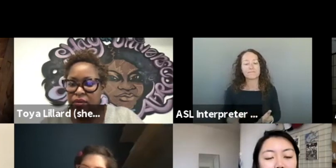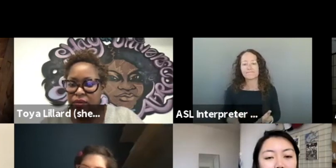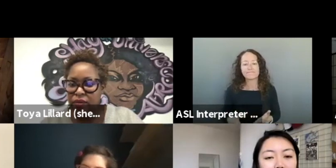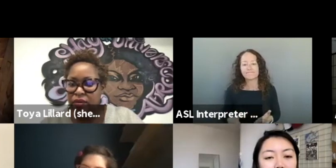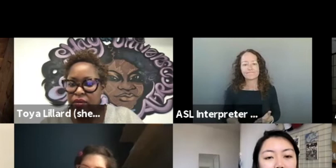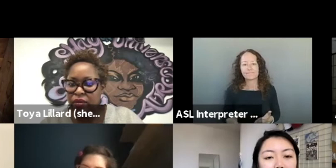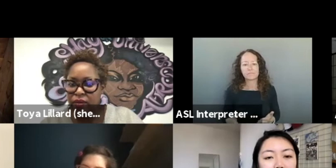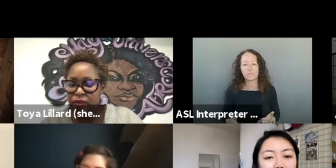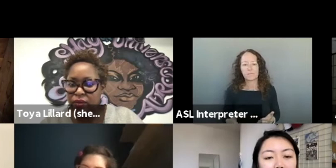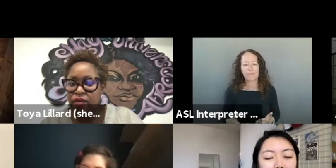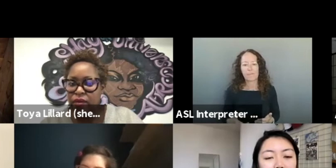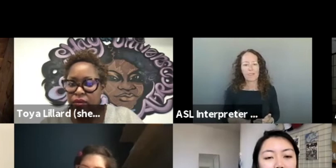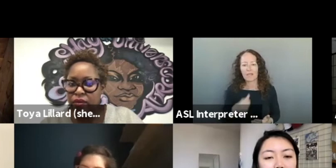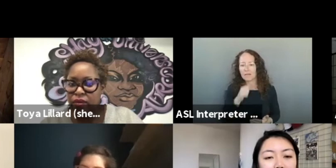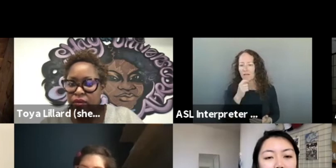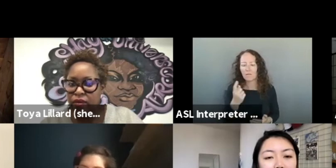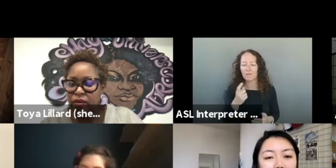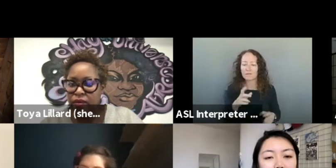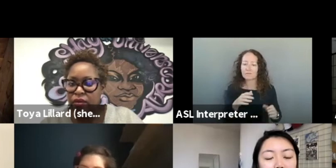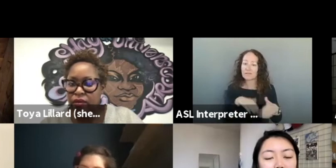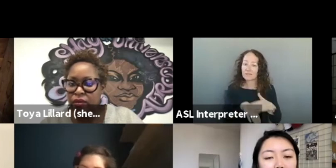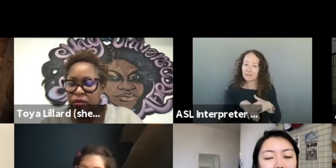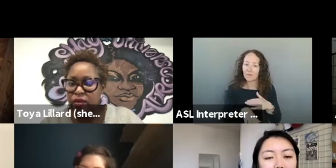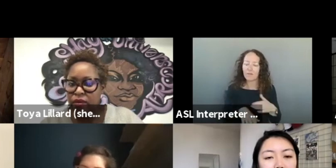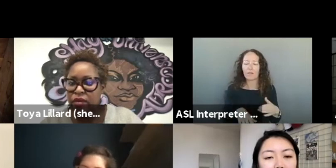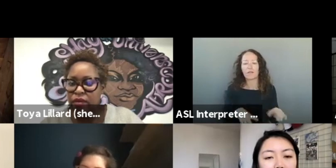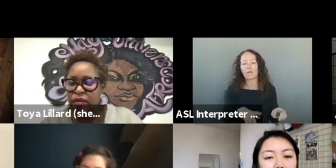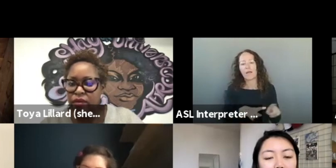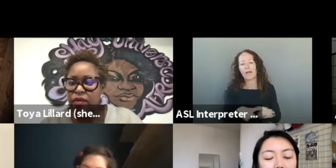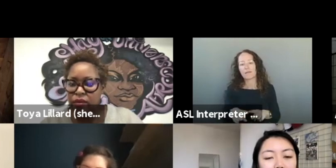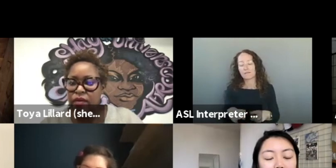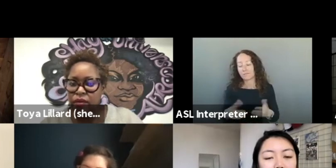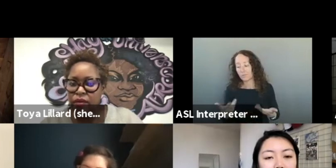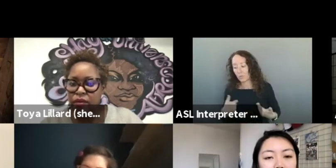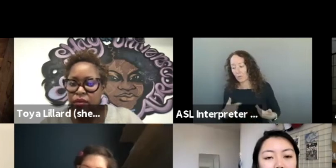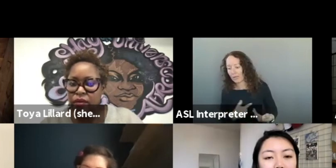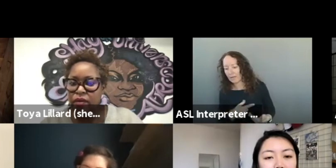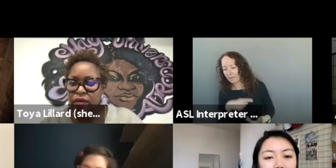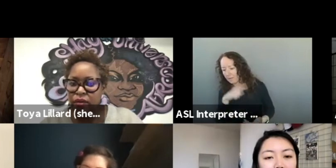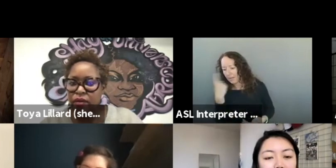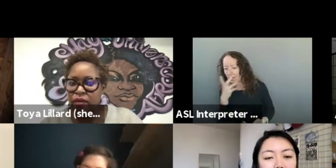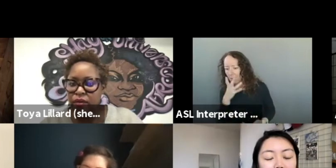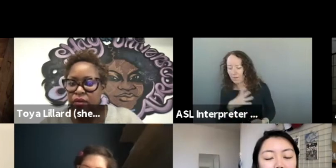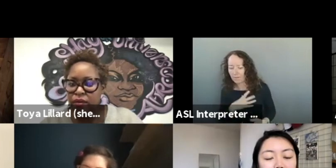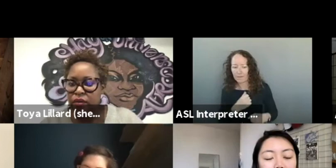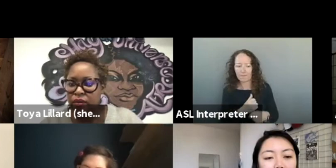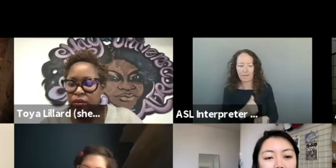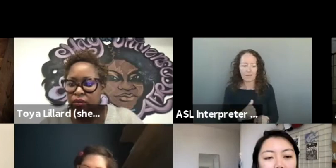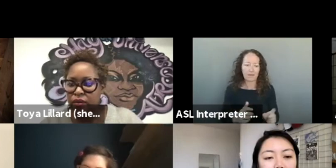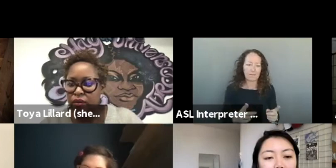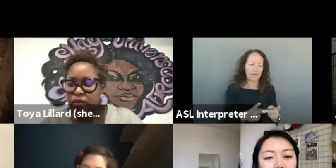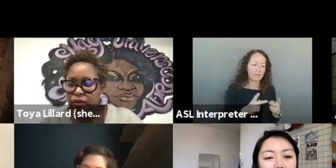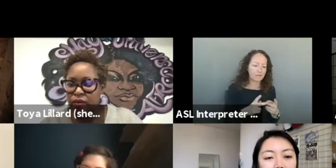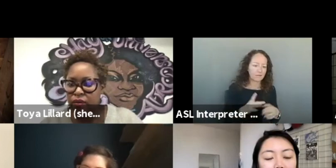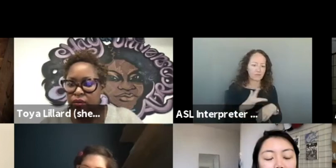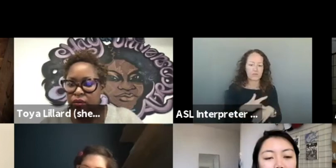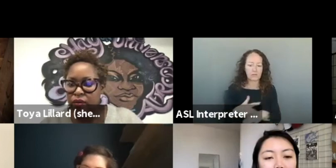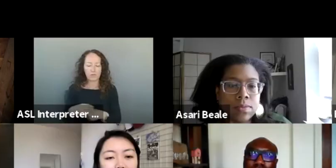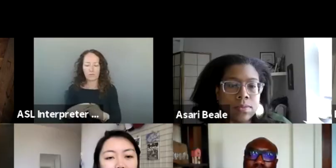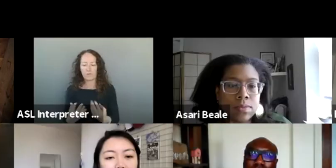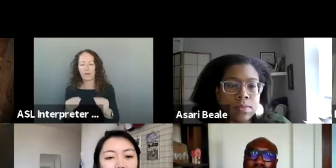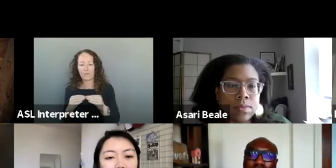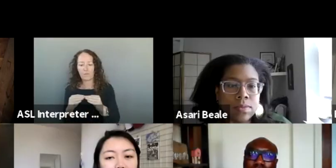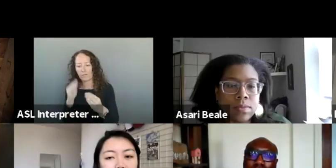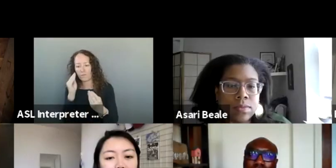like accessible. As we are Black women, we are creating these, you know, places and resources that provide more information